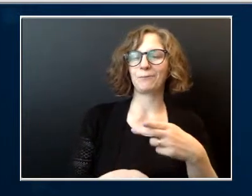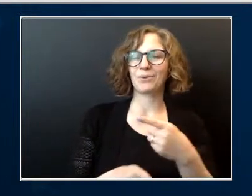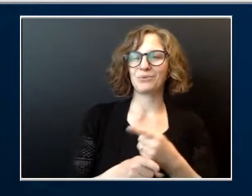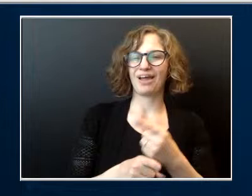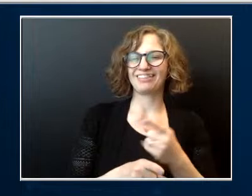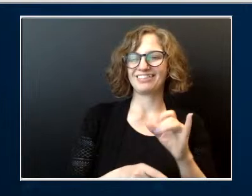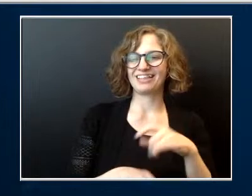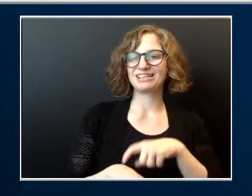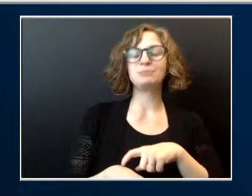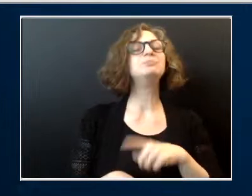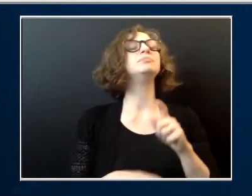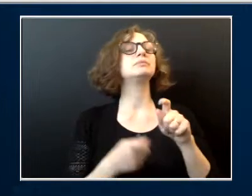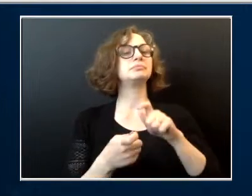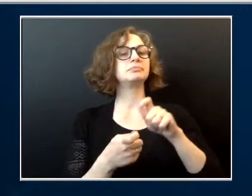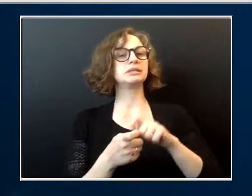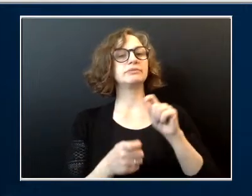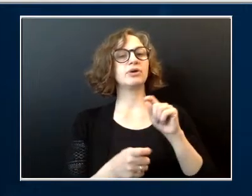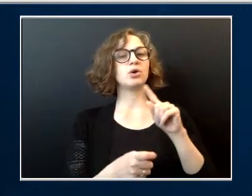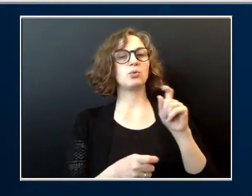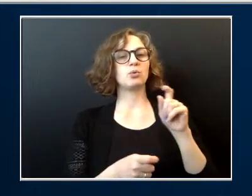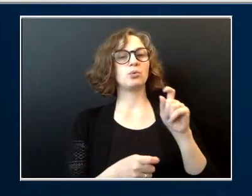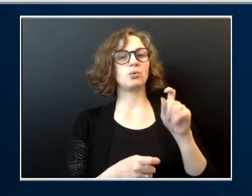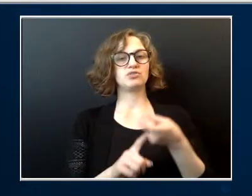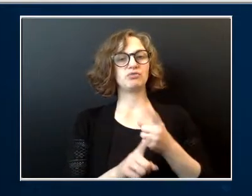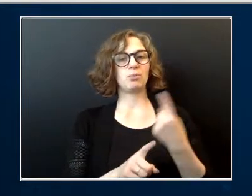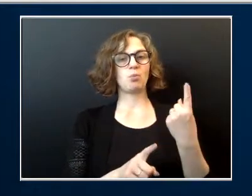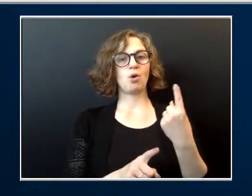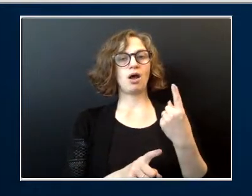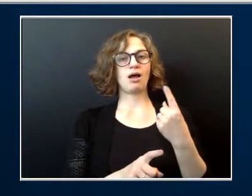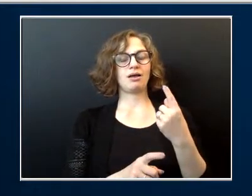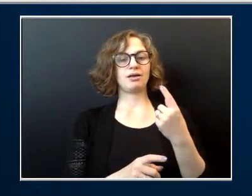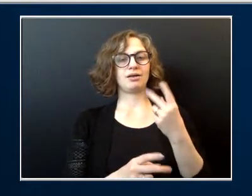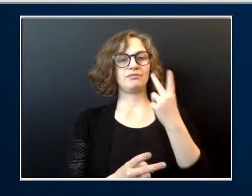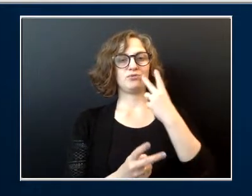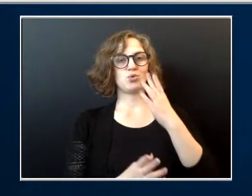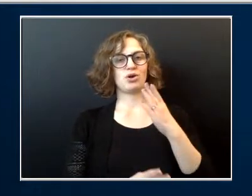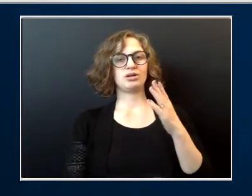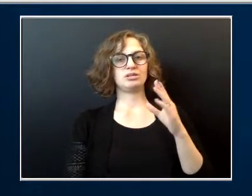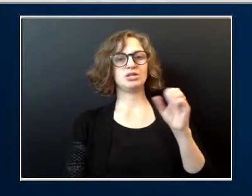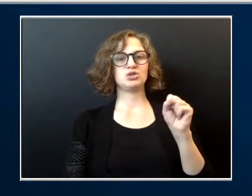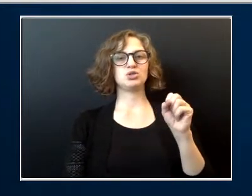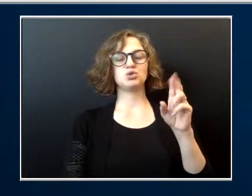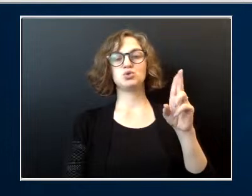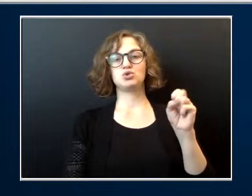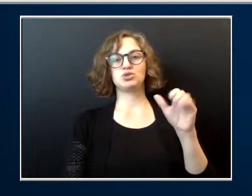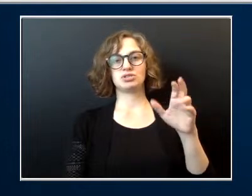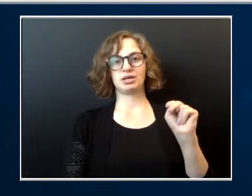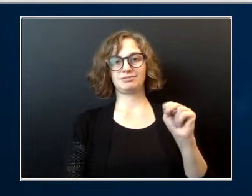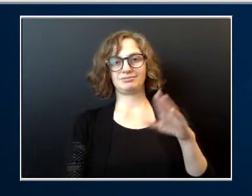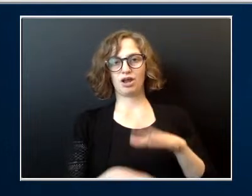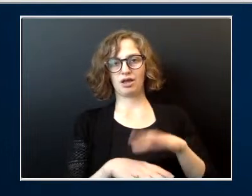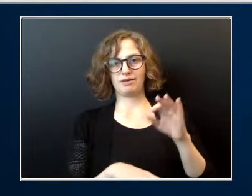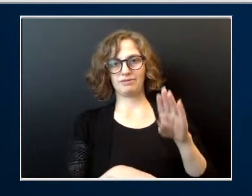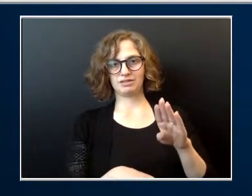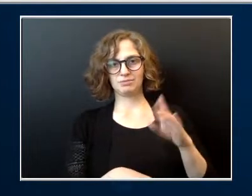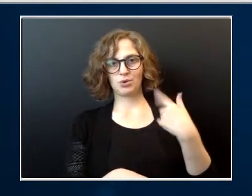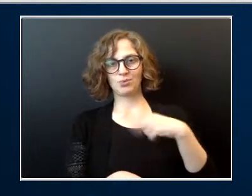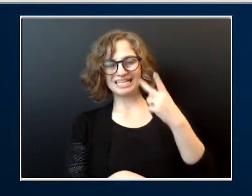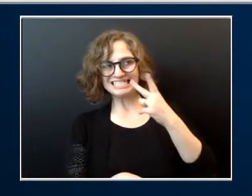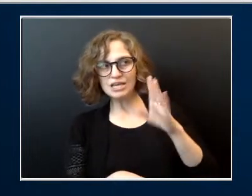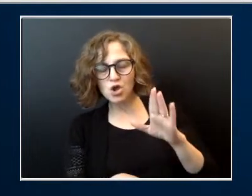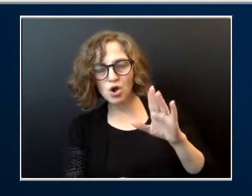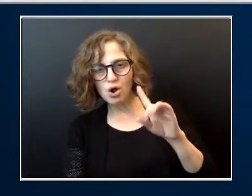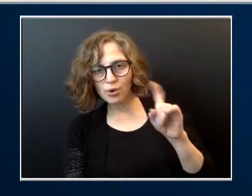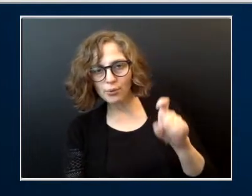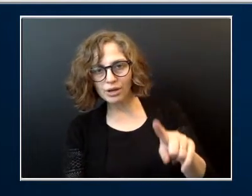specific question from one of our loyal viewers named Susan on Facebook. It's so specific. Susan, we see your question. We're going to ask